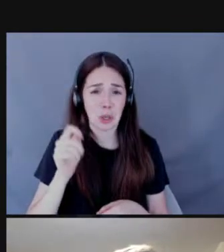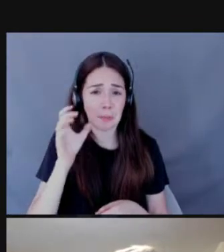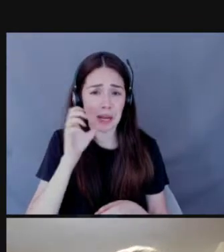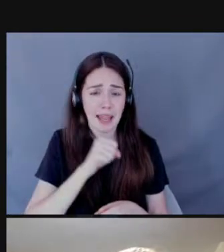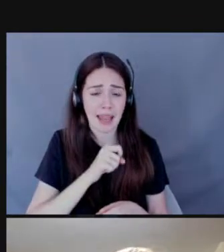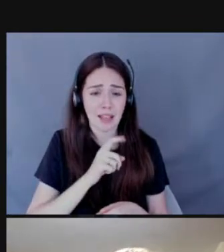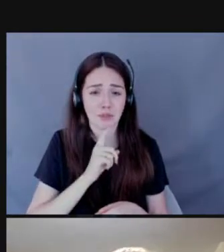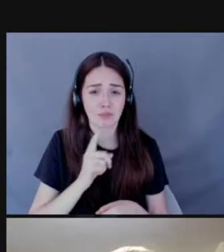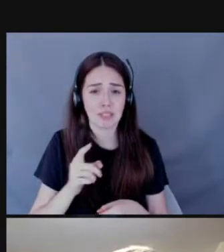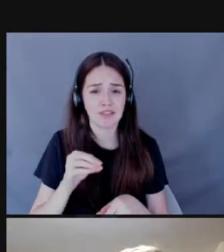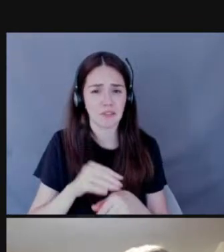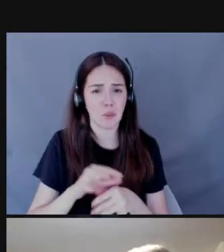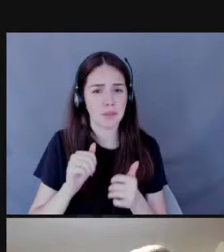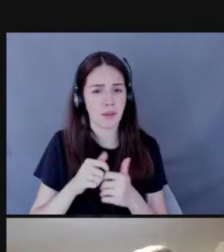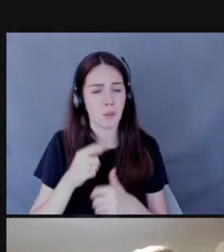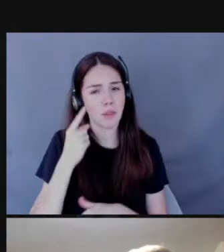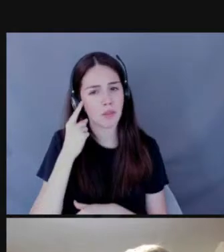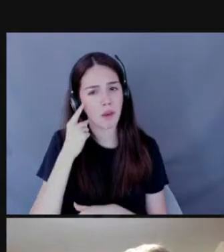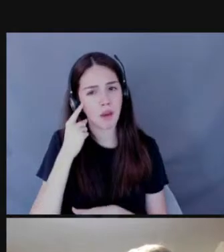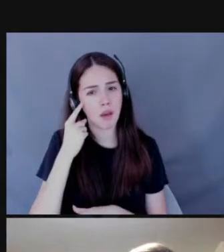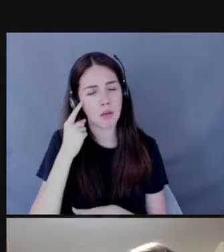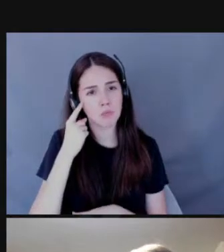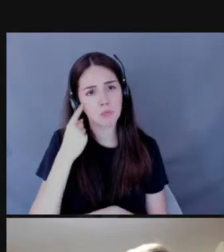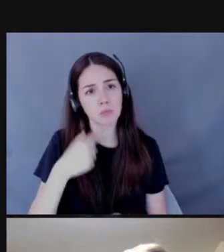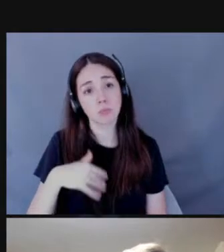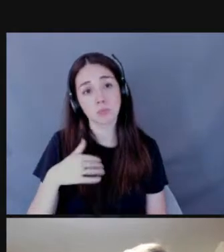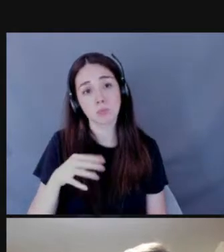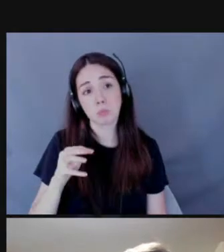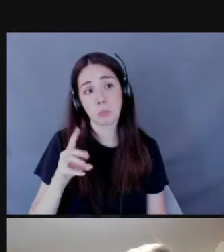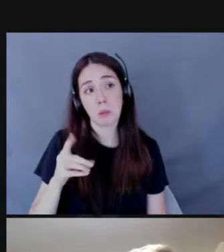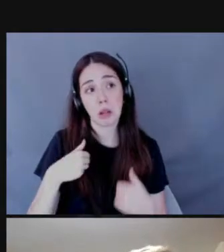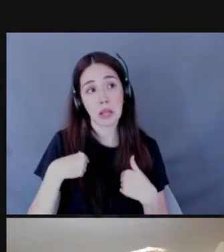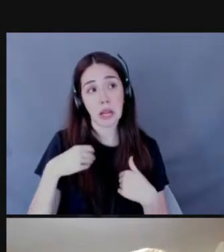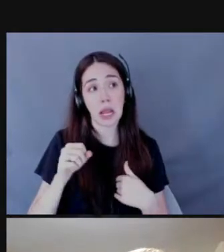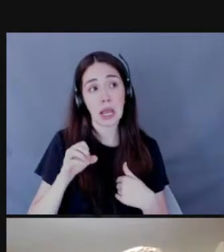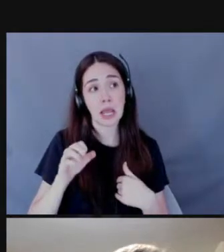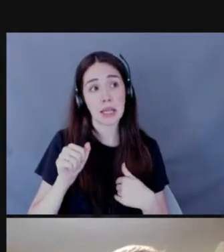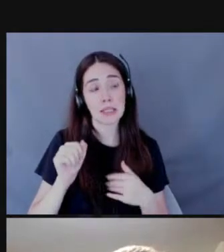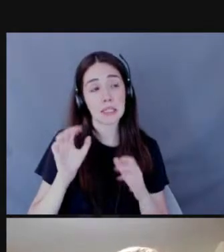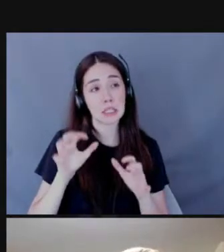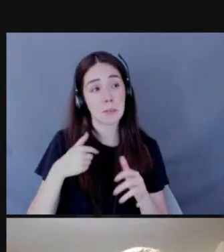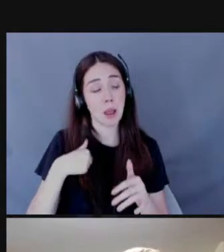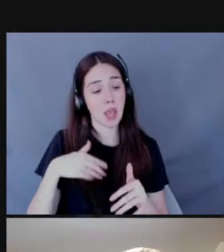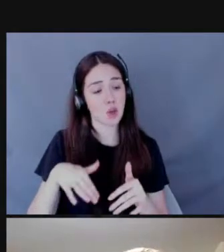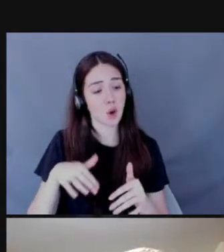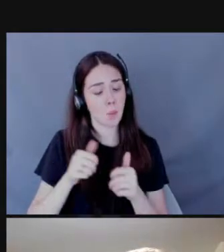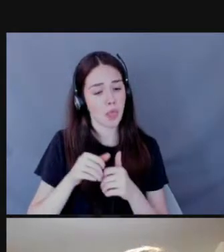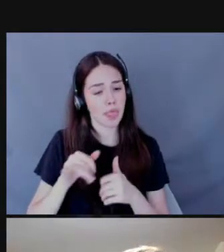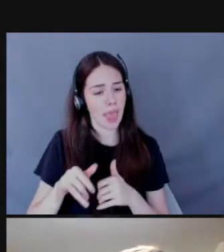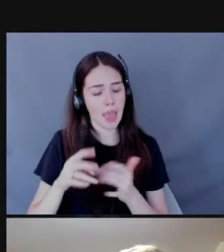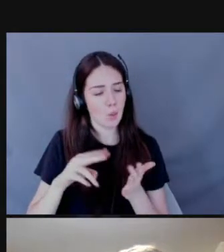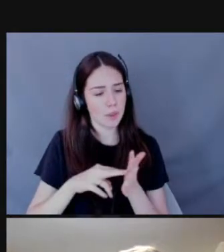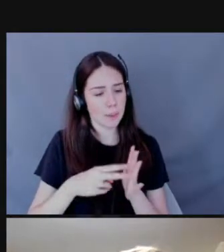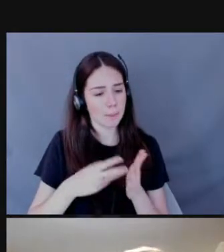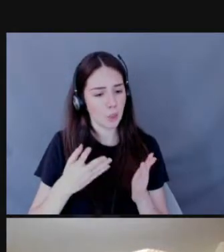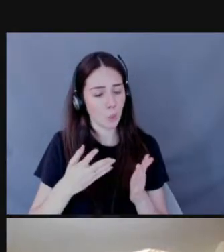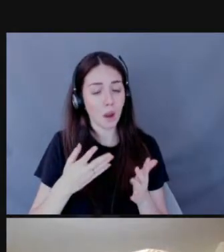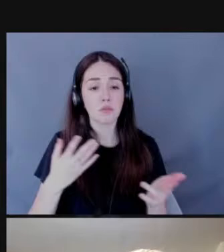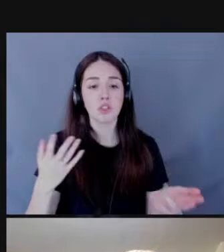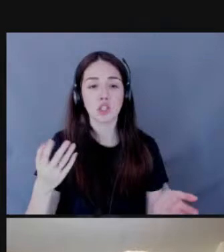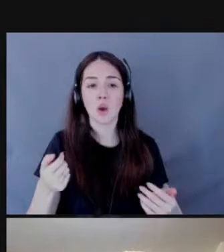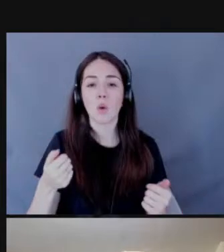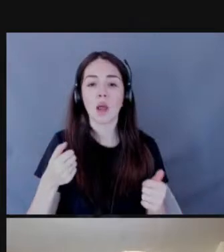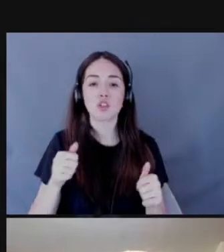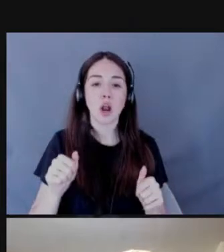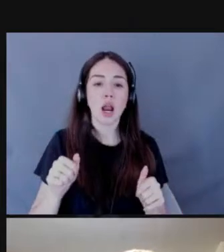shaped the way I thought. And I got thinking, Maryland has a sea monster. I grew up with that. What did it mean? And so I started putting feelers